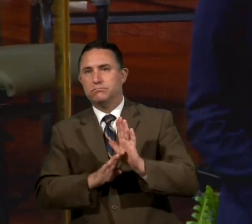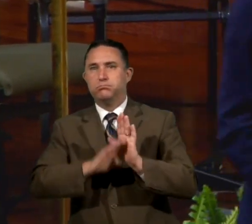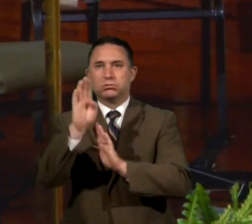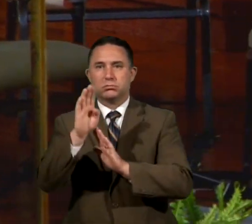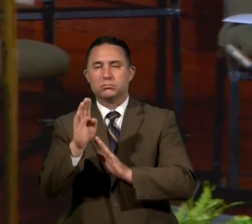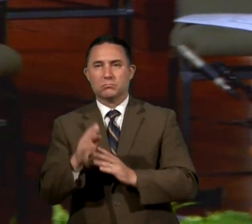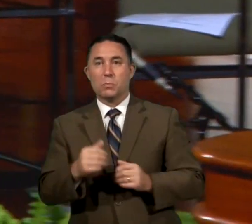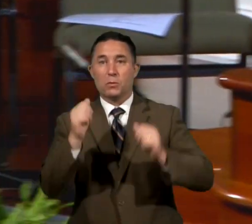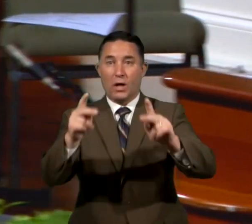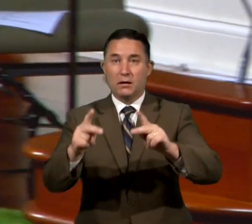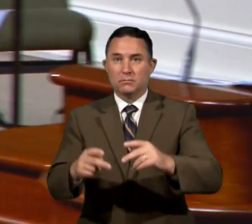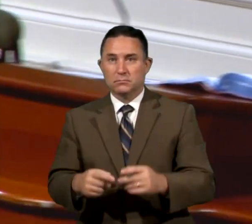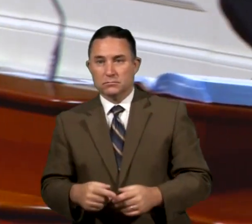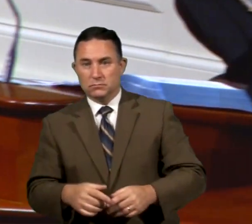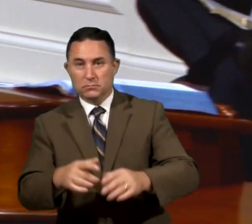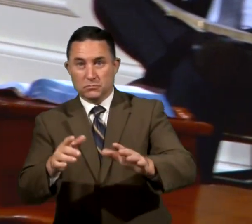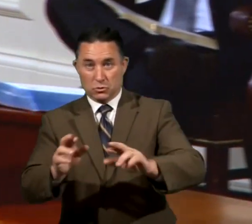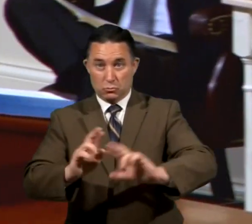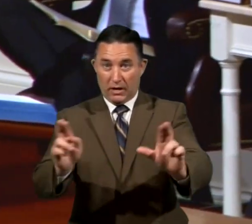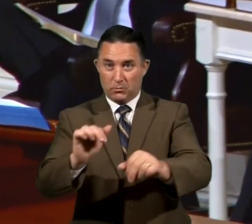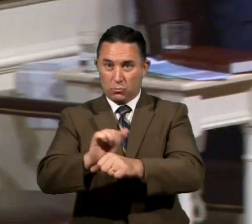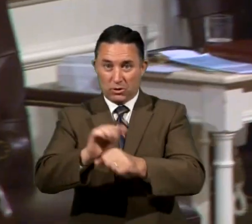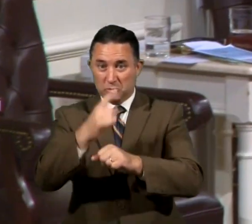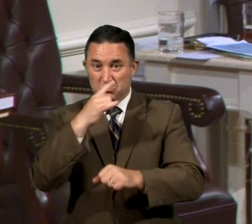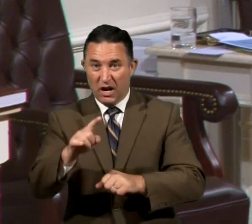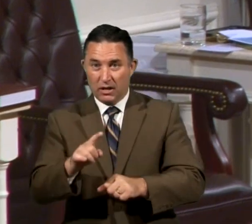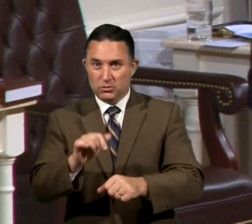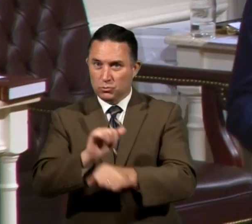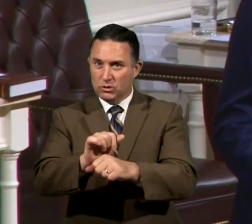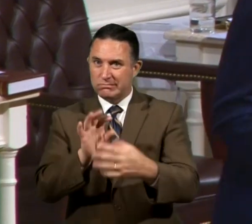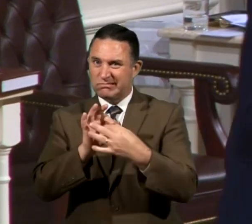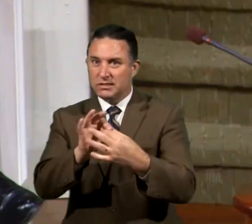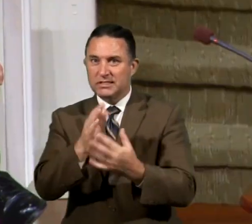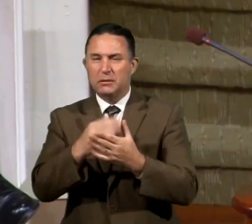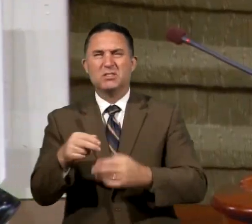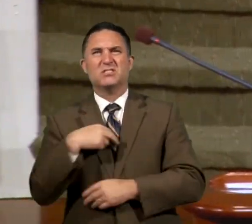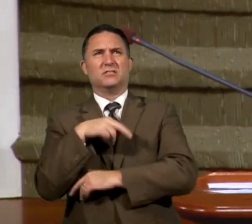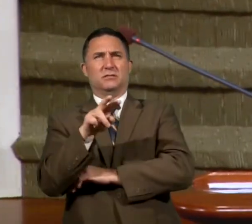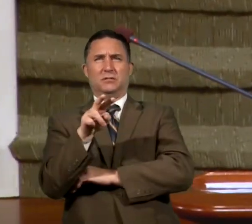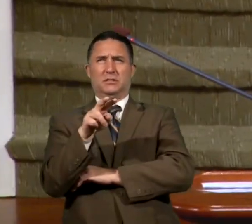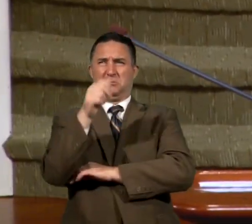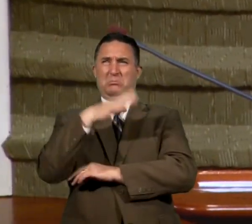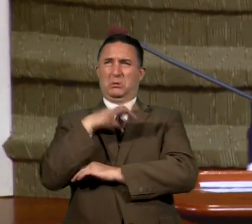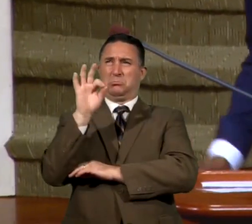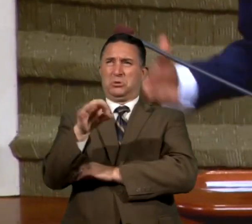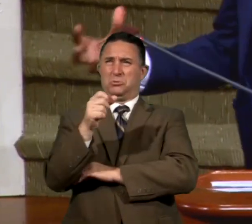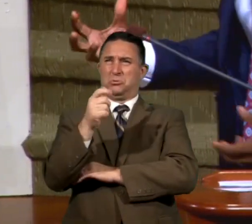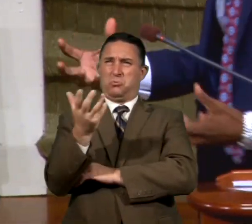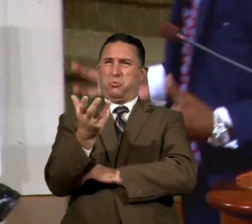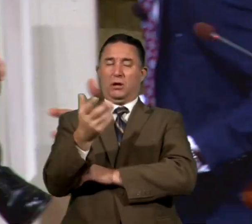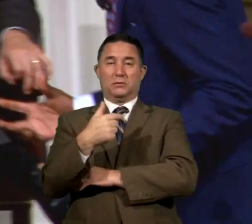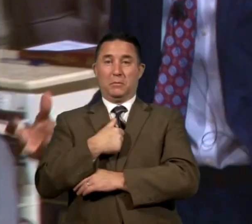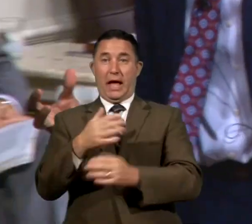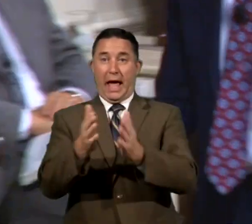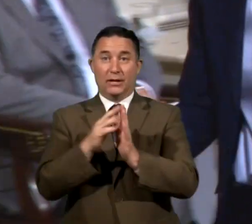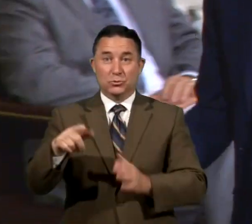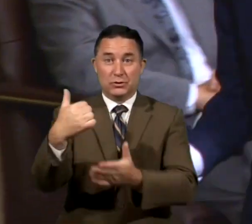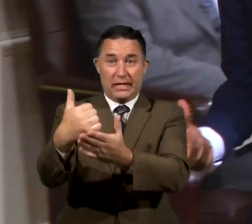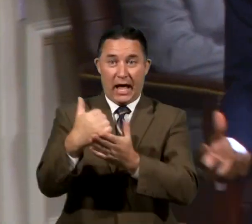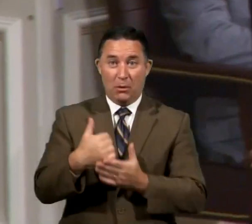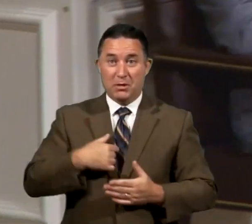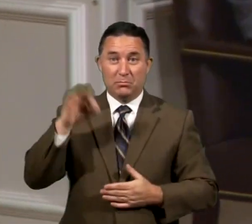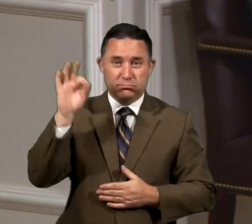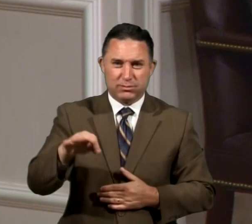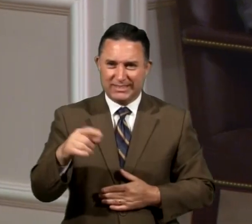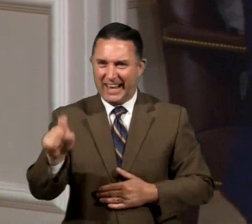Let's get with it, okay? Can I go to work, y'all? If y'all don't mind, y'all gonna work with me. I know some of y'all looking at me like, can this man preach or what? I'm just asking, can anybody help me preach?